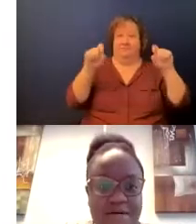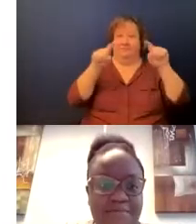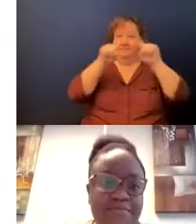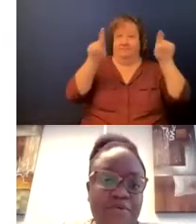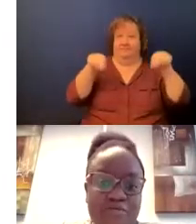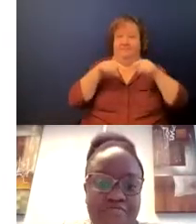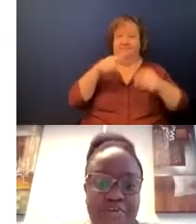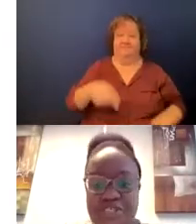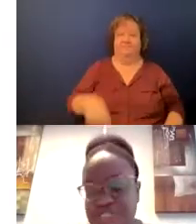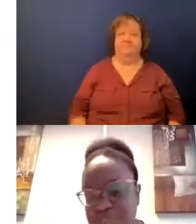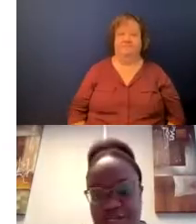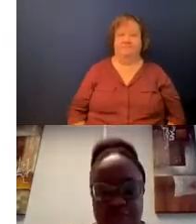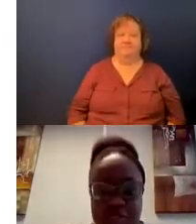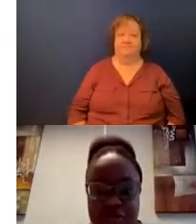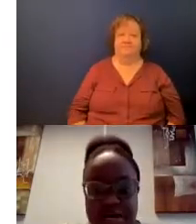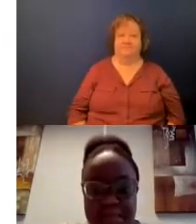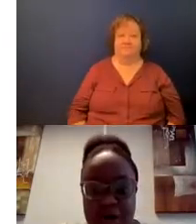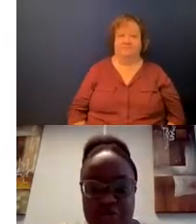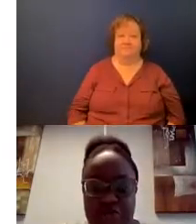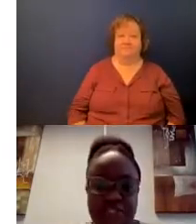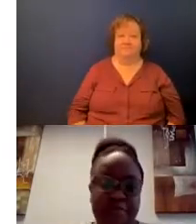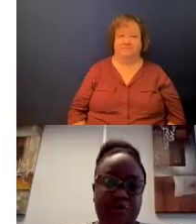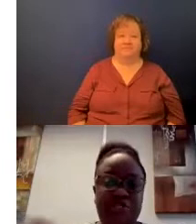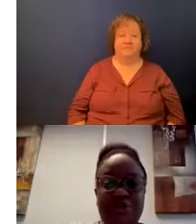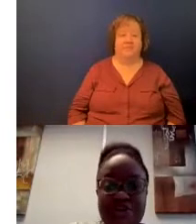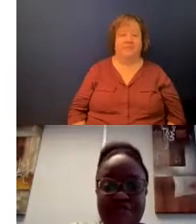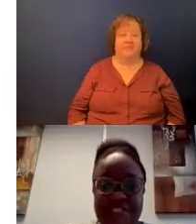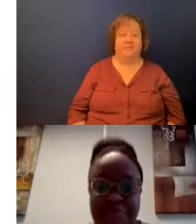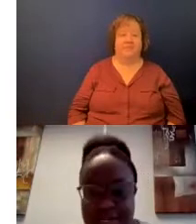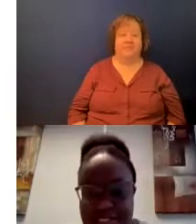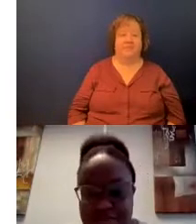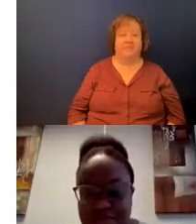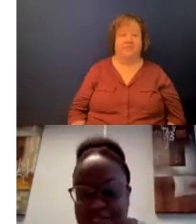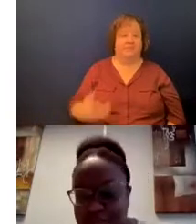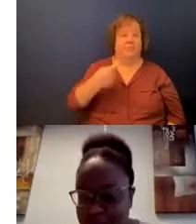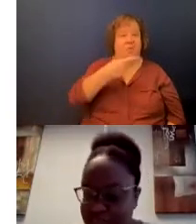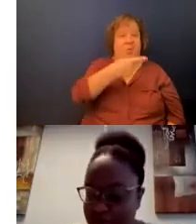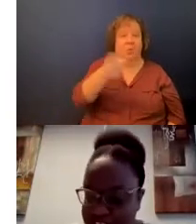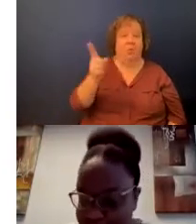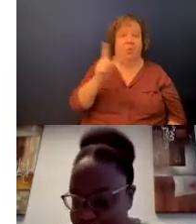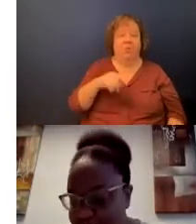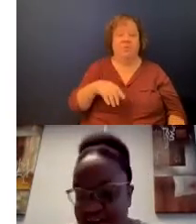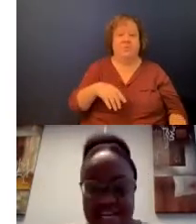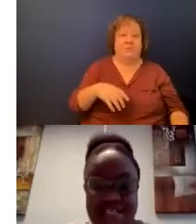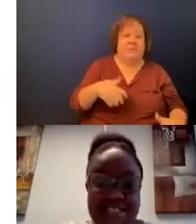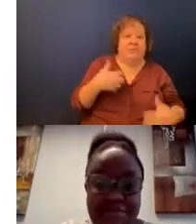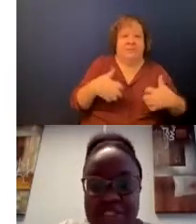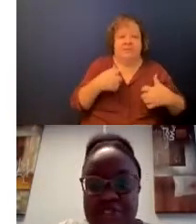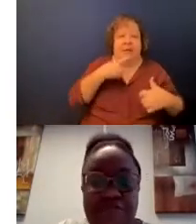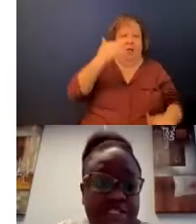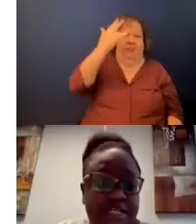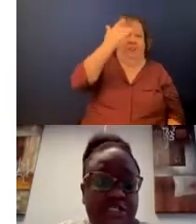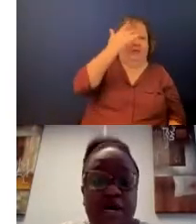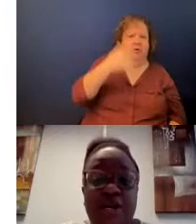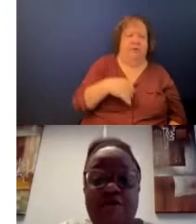this, frustrations that we've been talking about, we've talked about theory versus practice, we've talked about the audience, inaccessibility